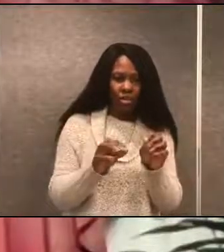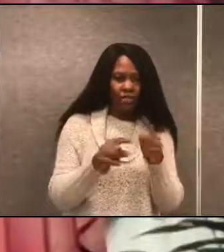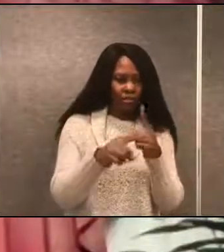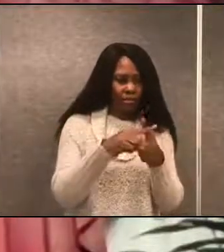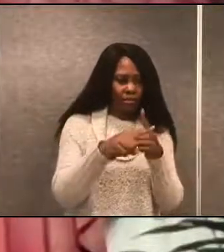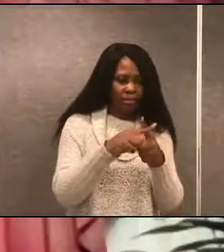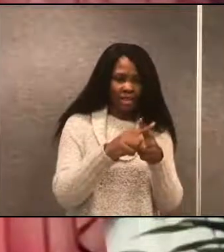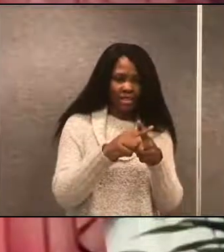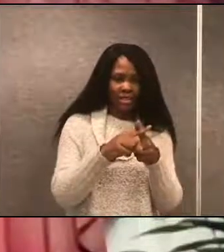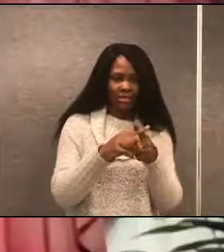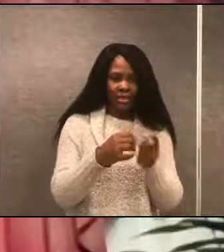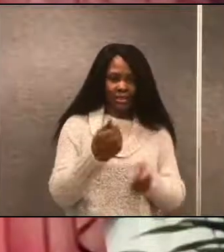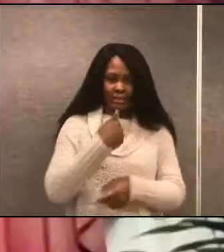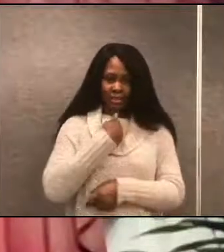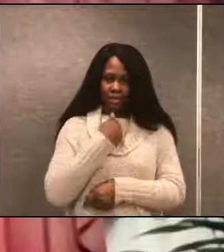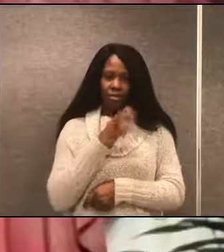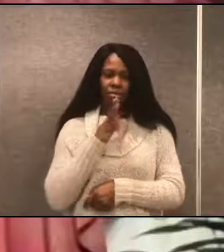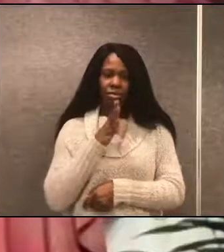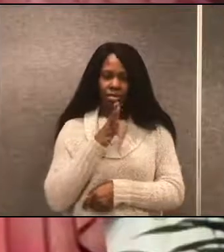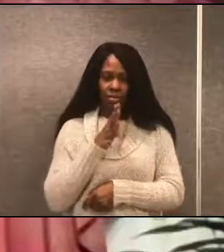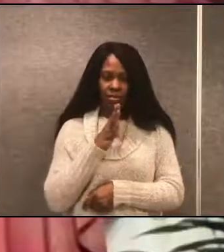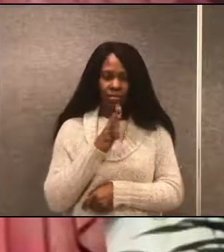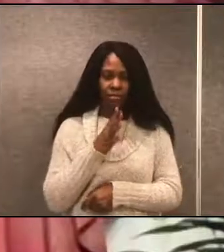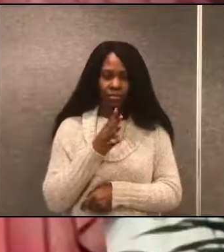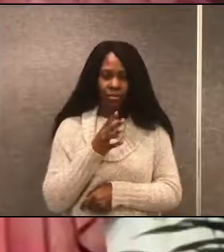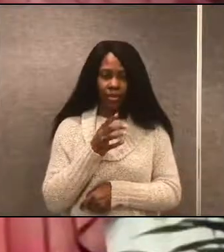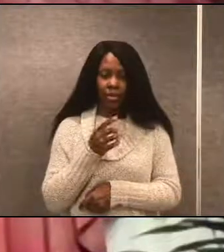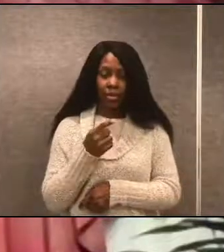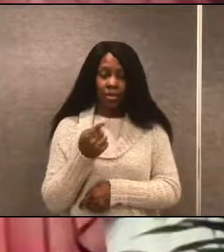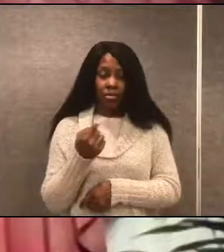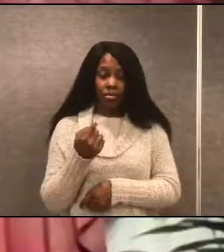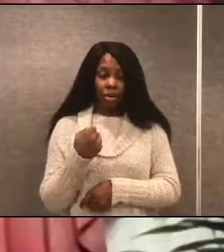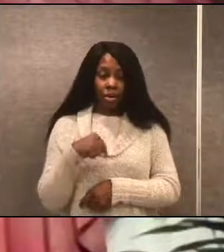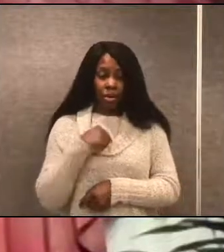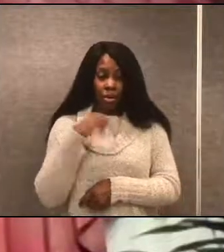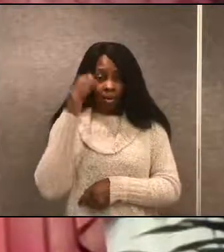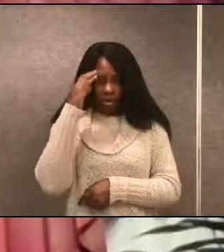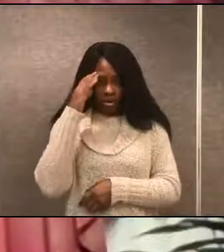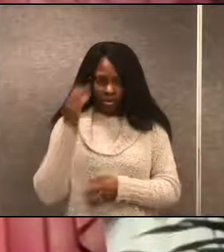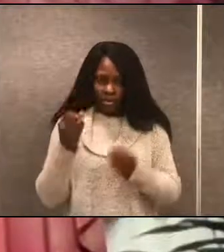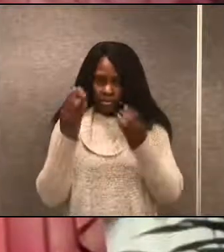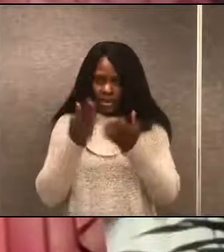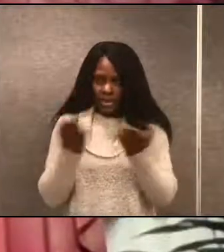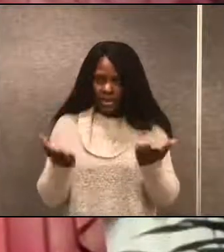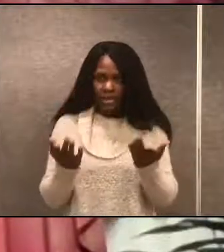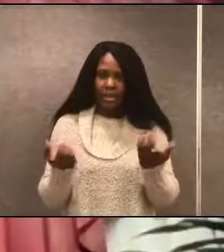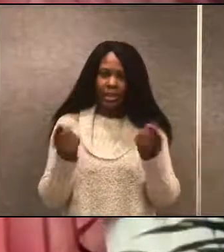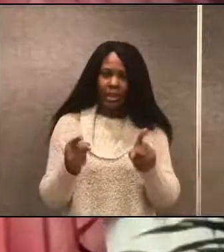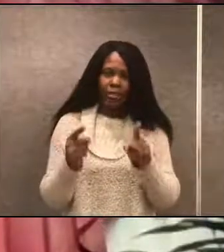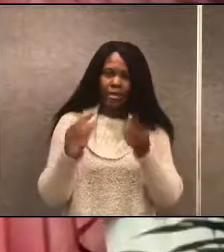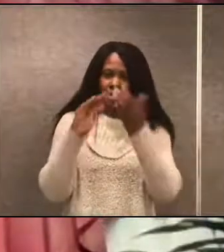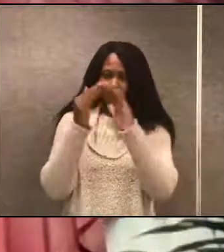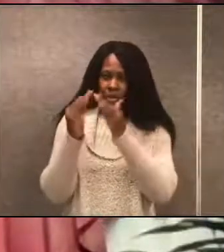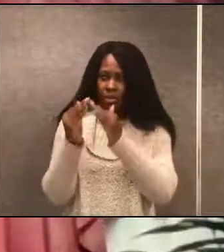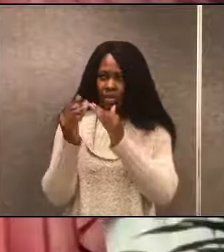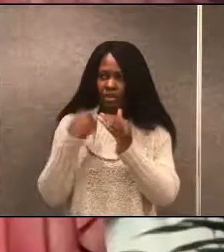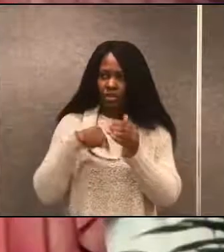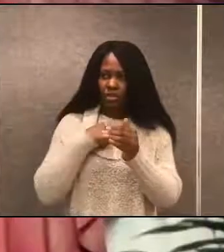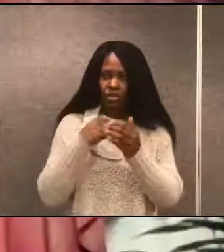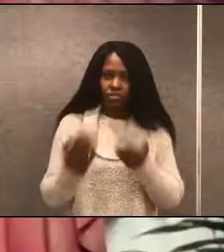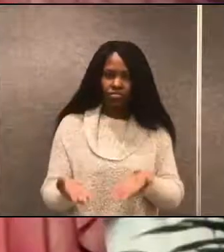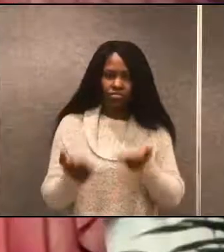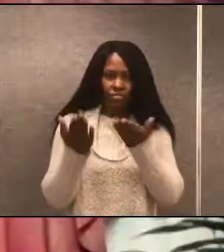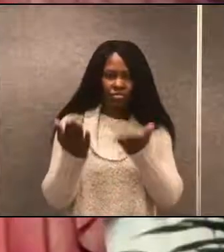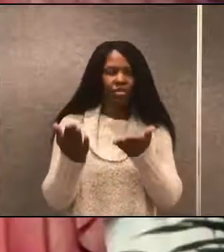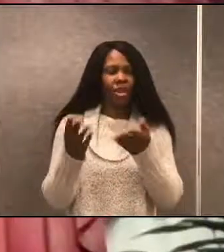self-talk. Along with that, we know that there have been a lot of things that were going on in the community, so we provided an open forum